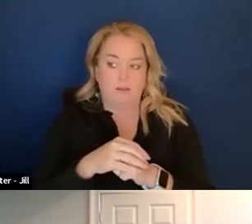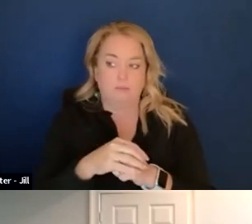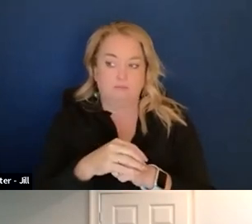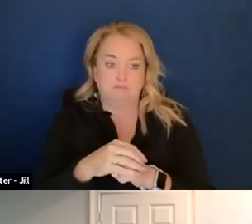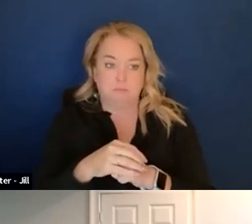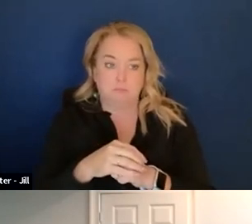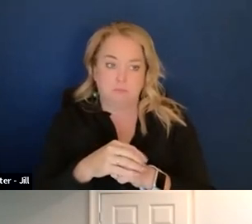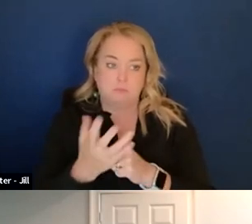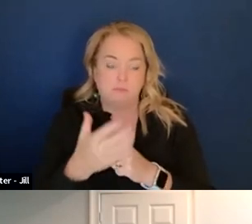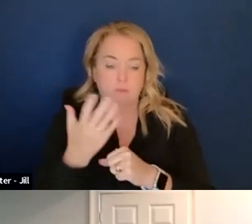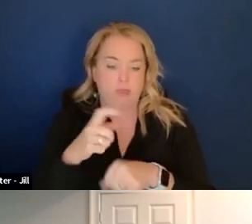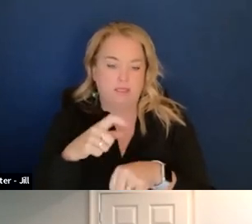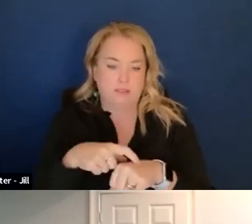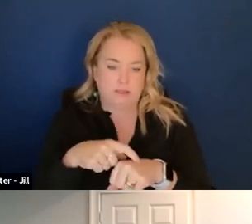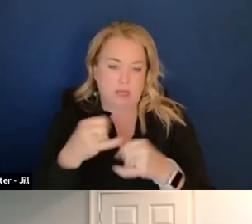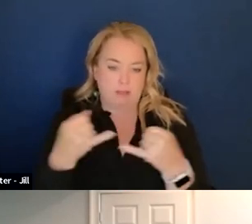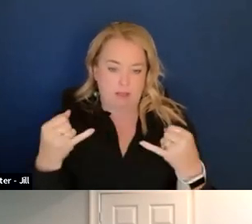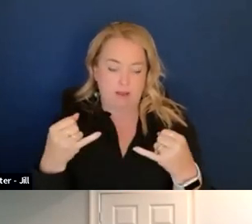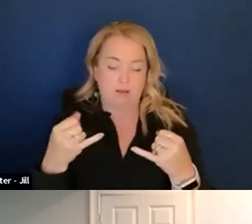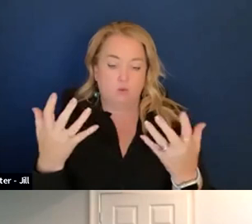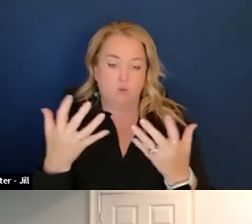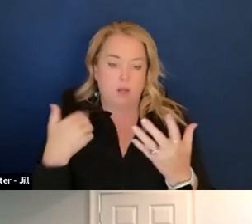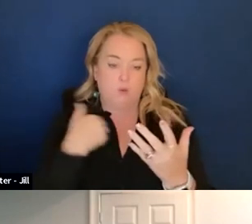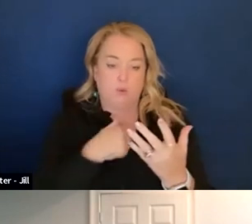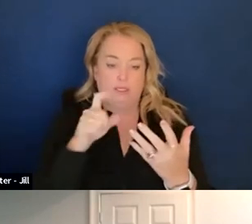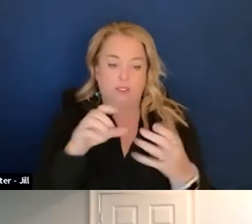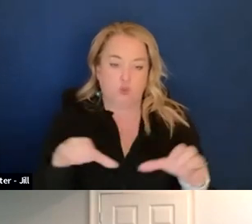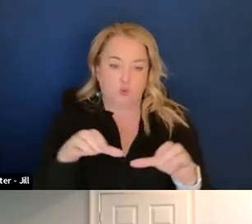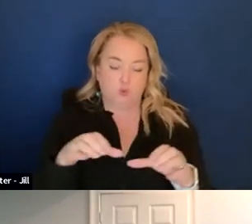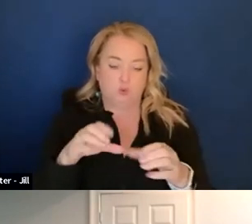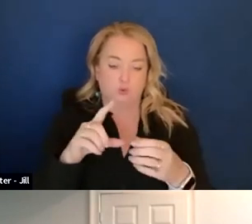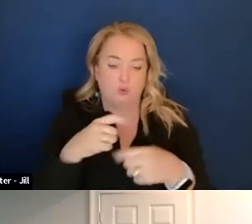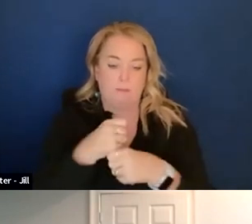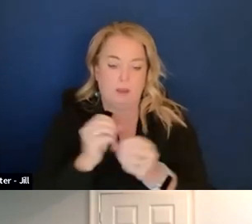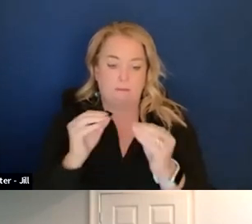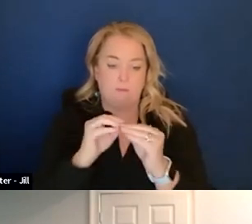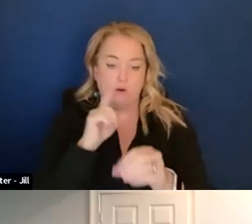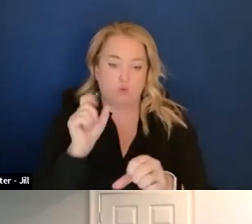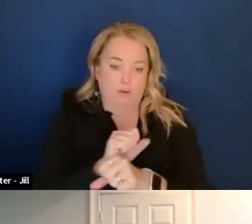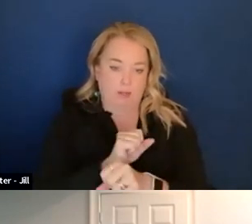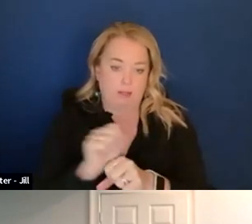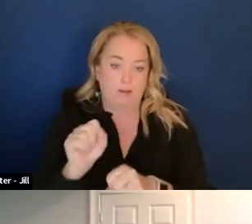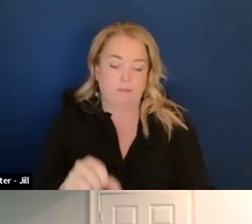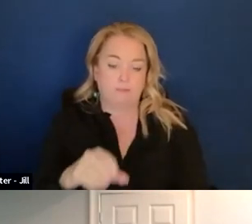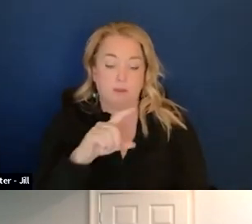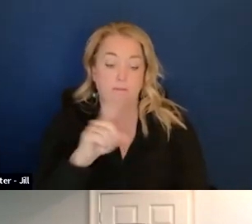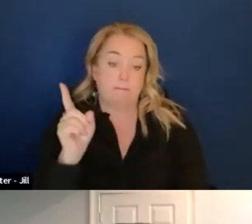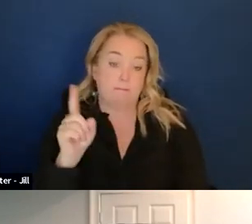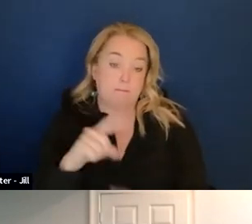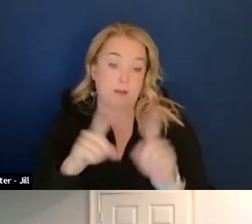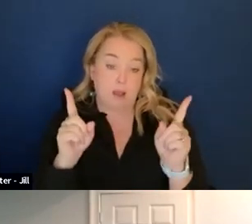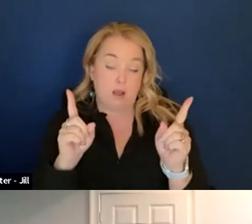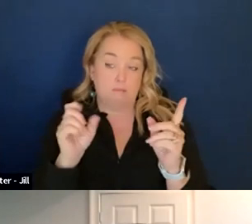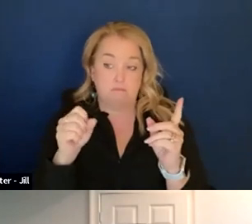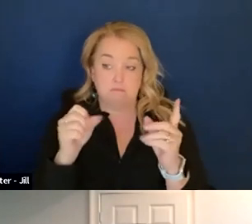and time frames, and then what would need to be done to make them more realistic. But it